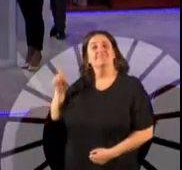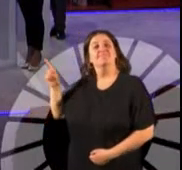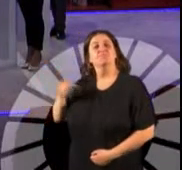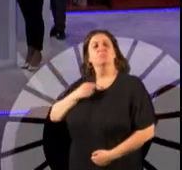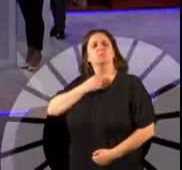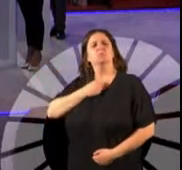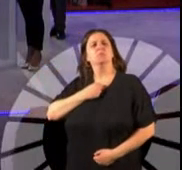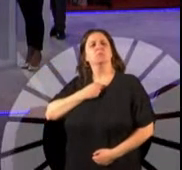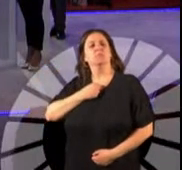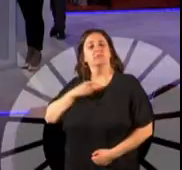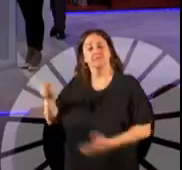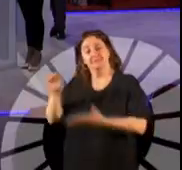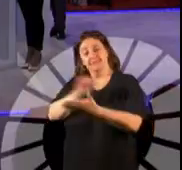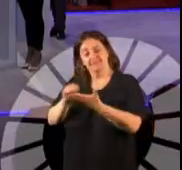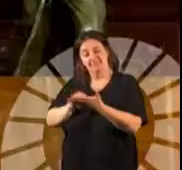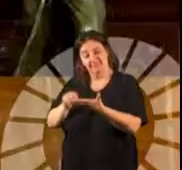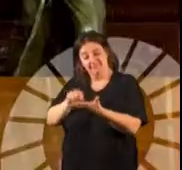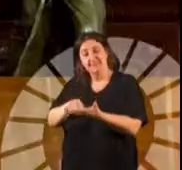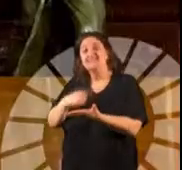that